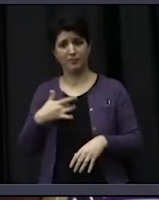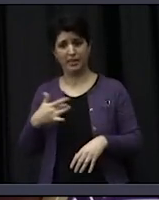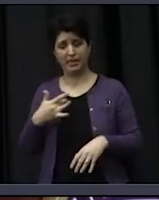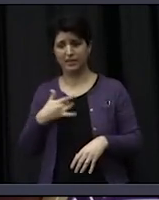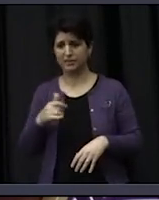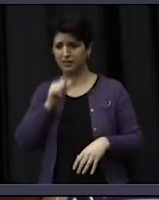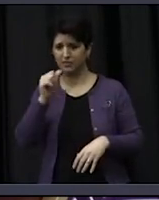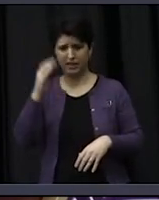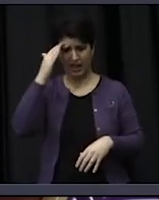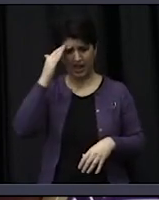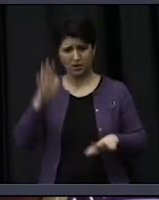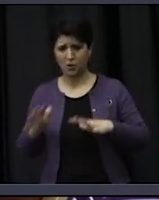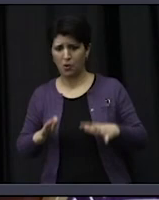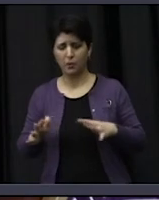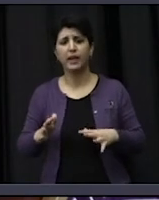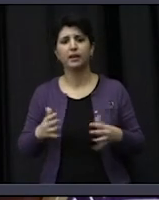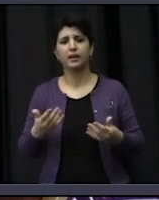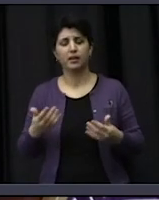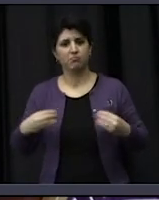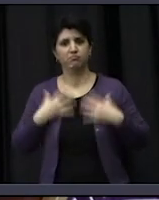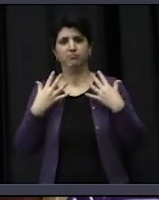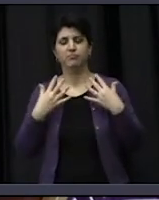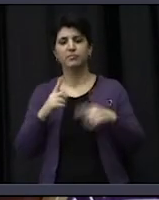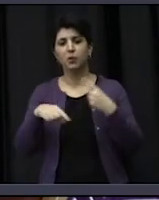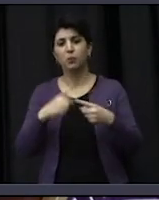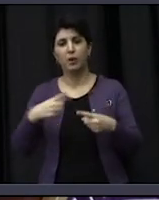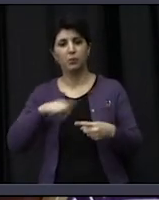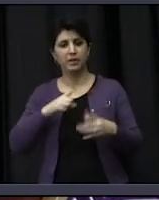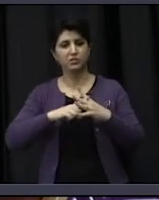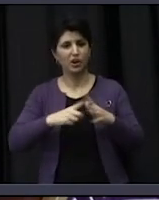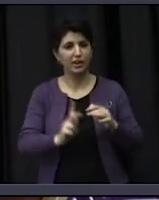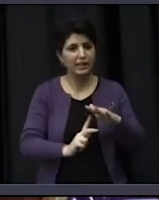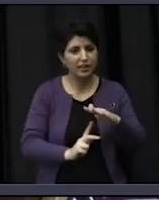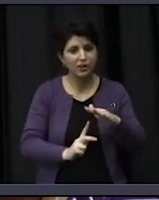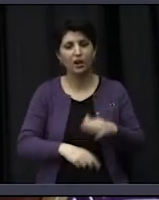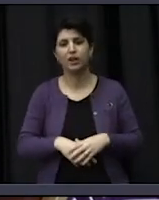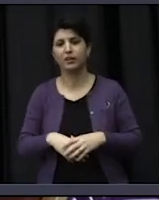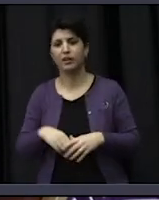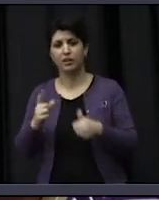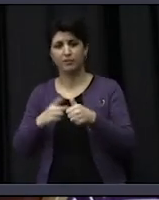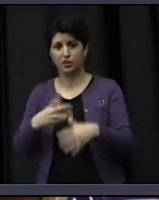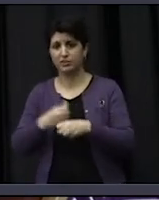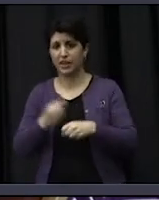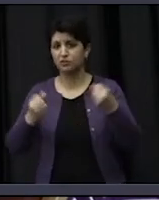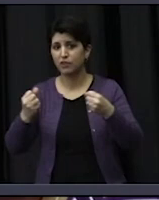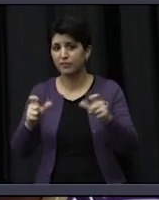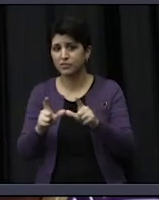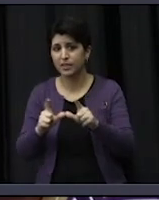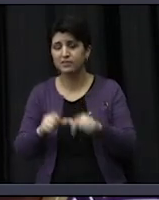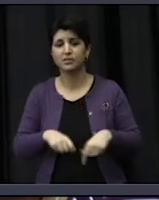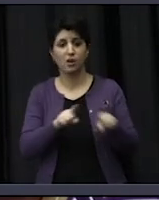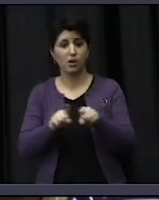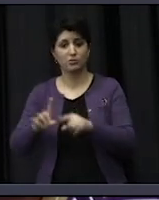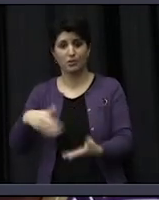kindergarten, getting our driver's license, and even filling out that higher education application. But it's